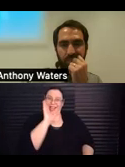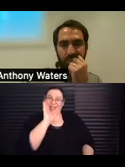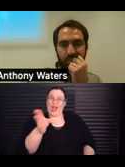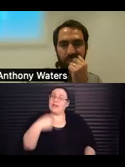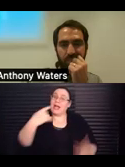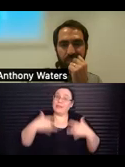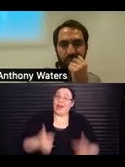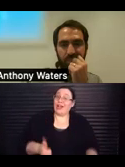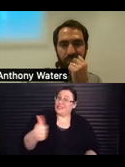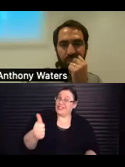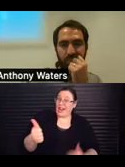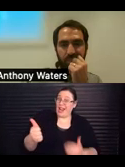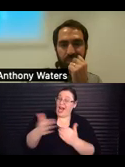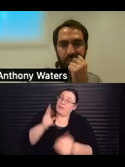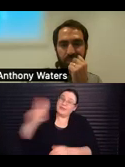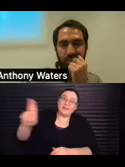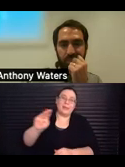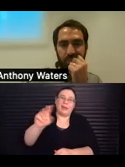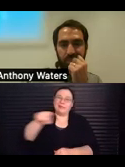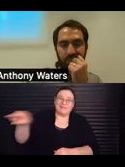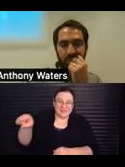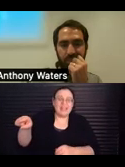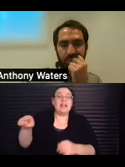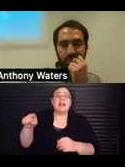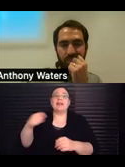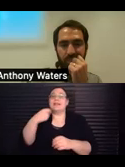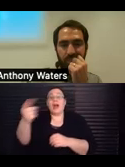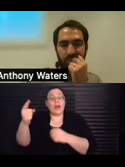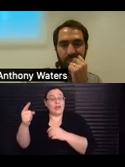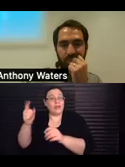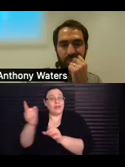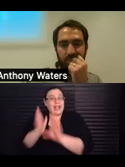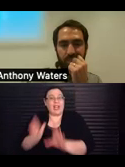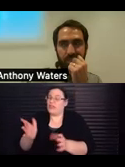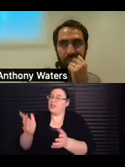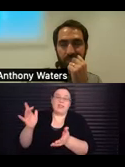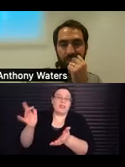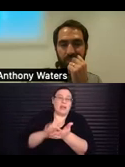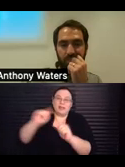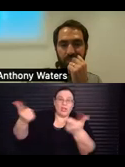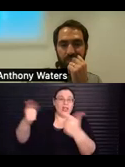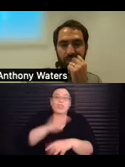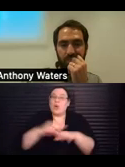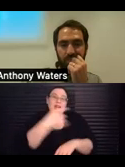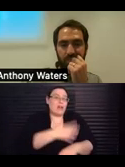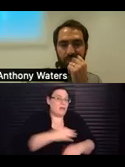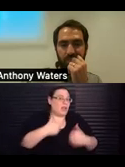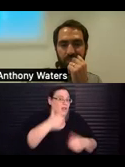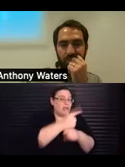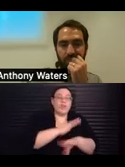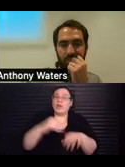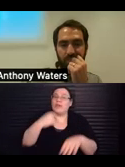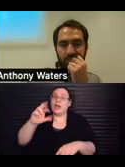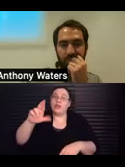game, I almost had you, mother. Tell the psychiatrist the medicine ain't working. But don't tell my little brother, don't tell Rashad unless he